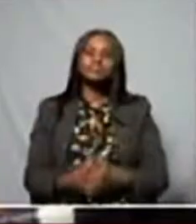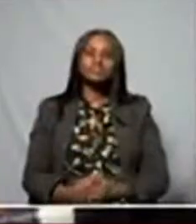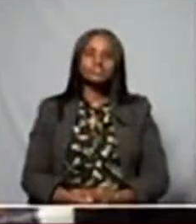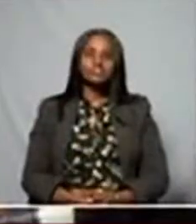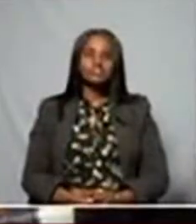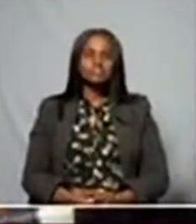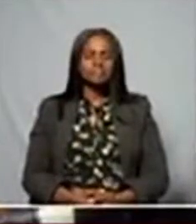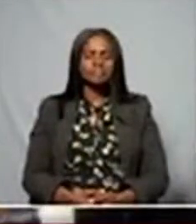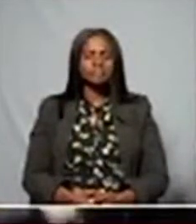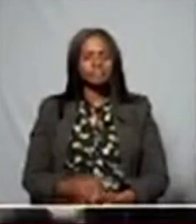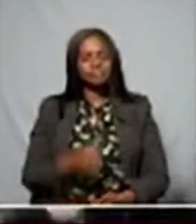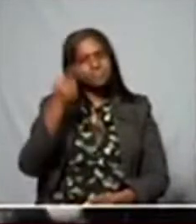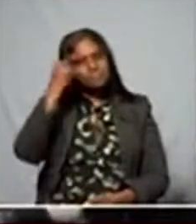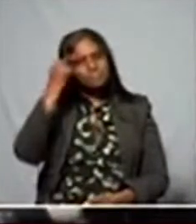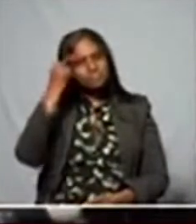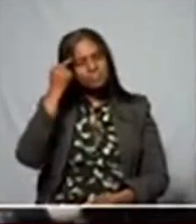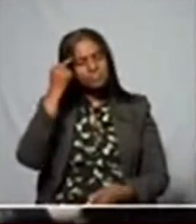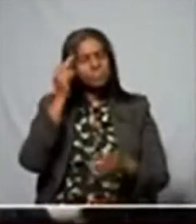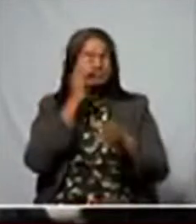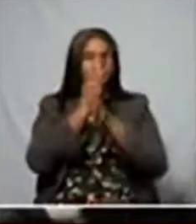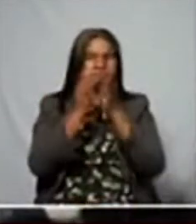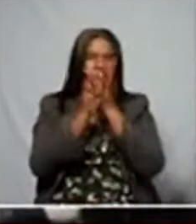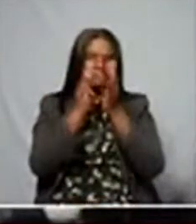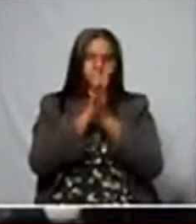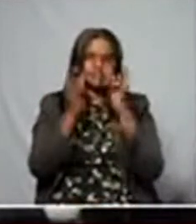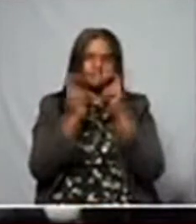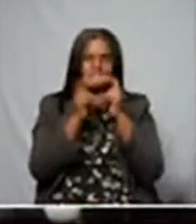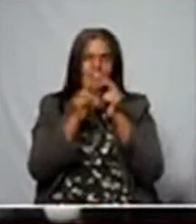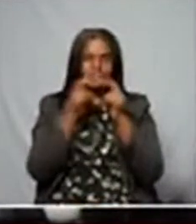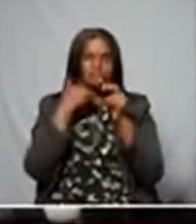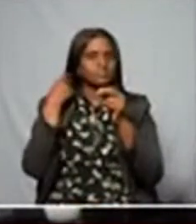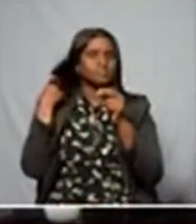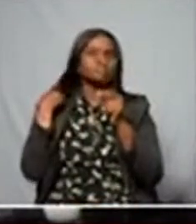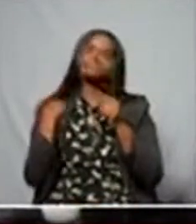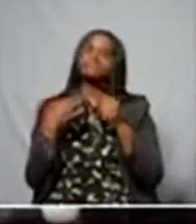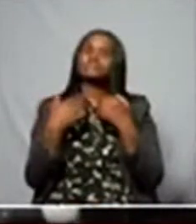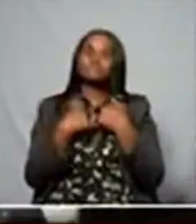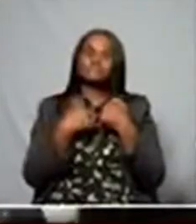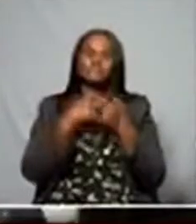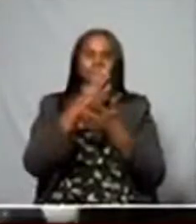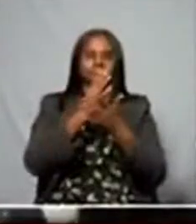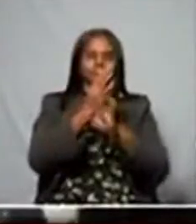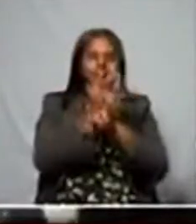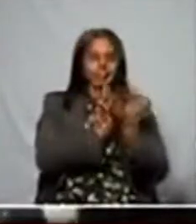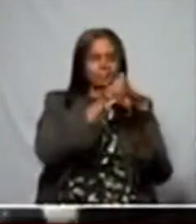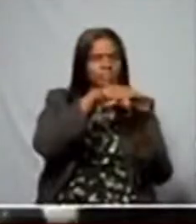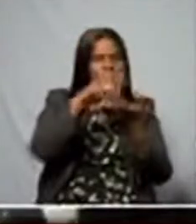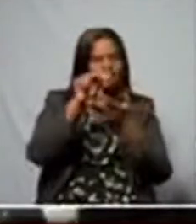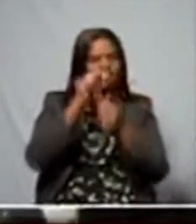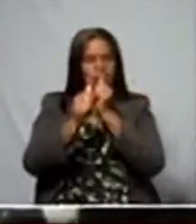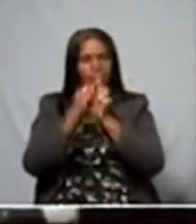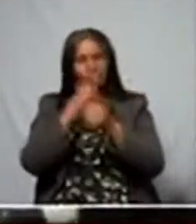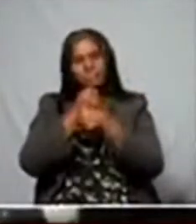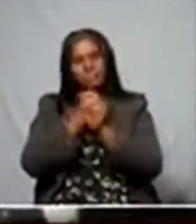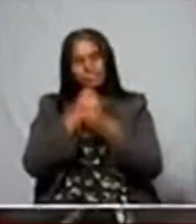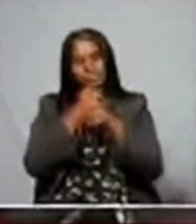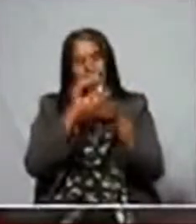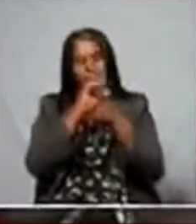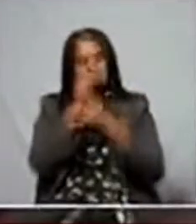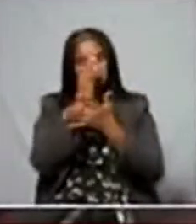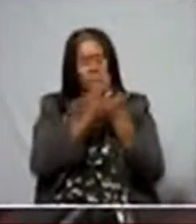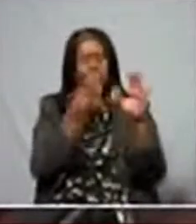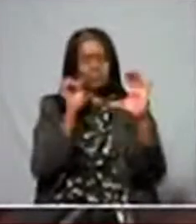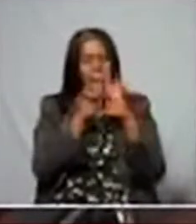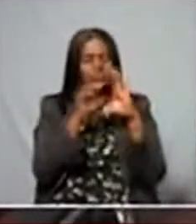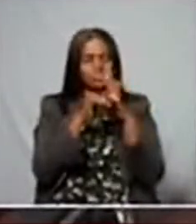Now, most of the government contracts looks like there is some prepayment that is done or some deposit